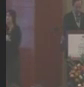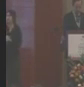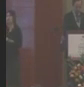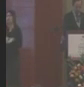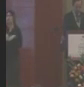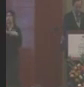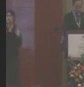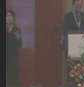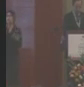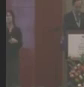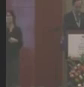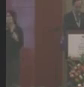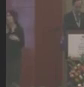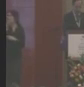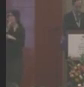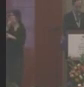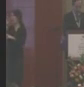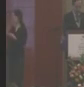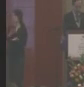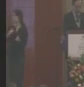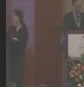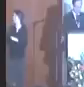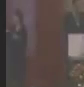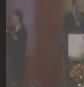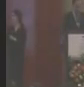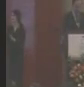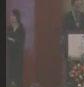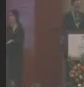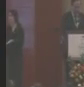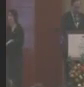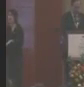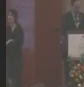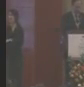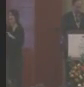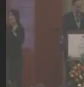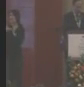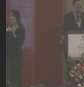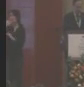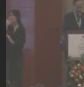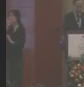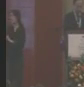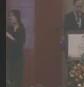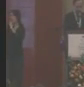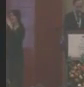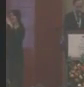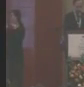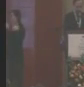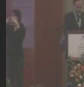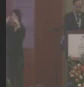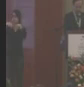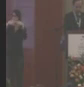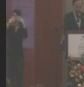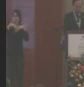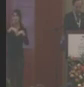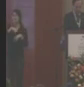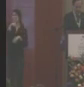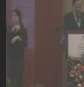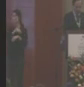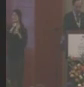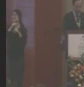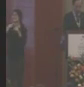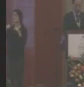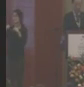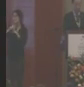Valparaiso, with a total of 22 dead and more than 3,500 homes destroyed.